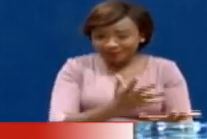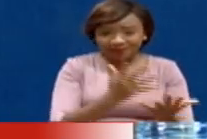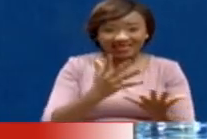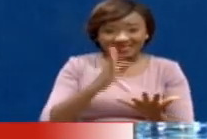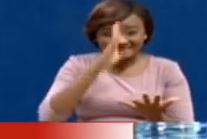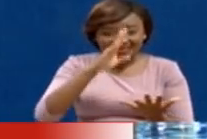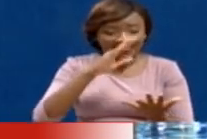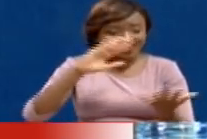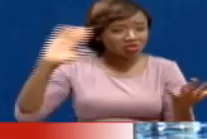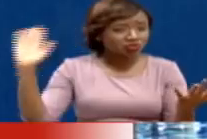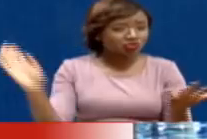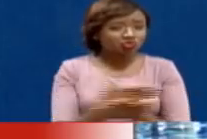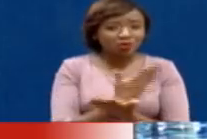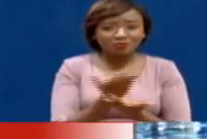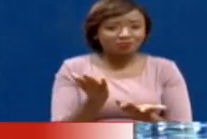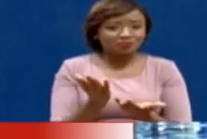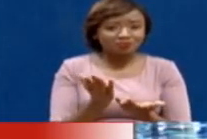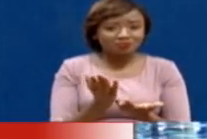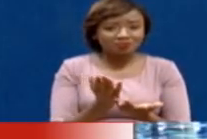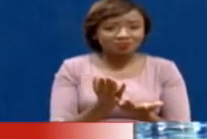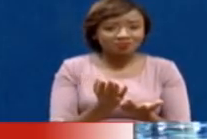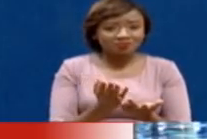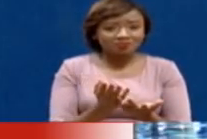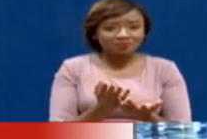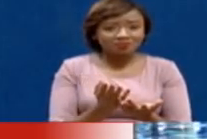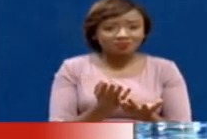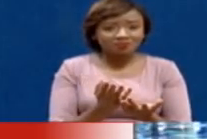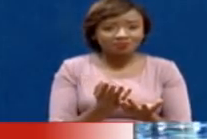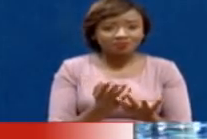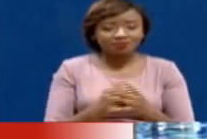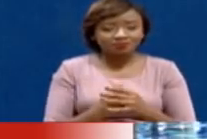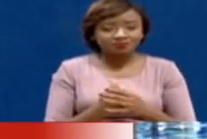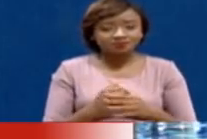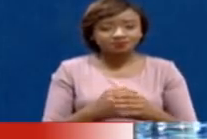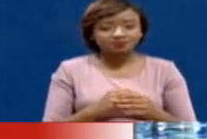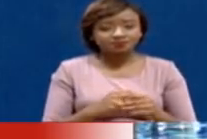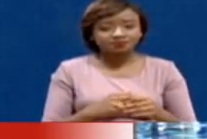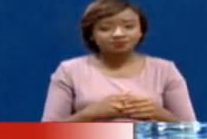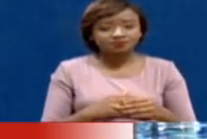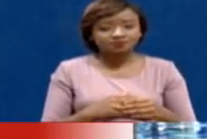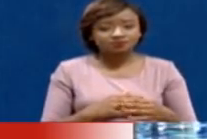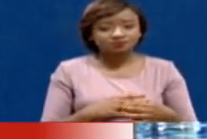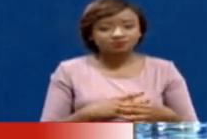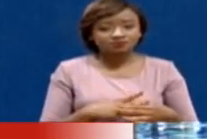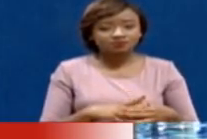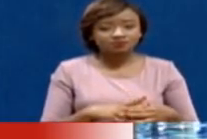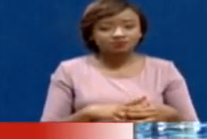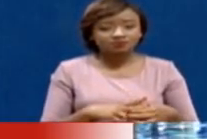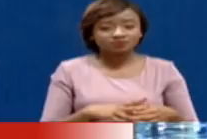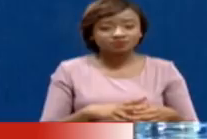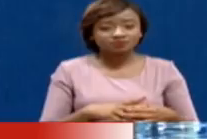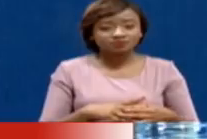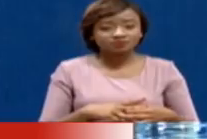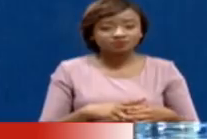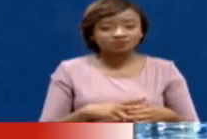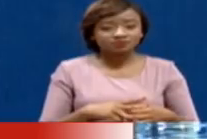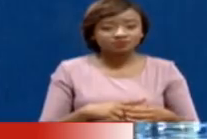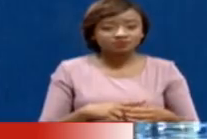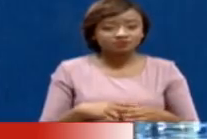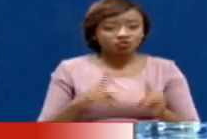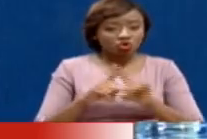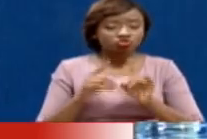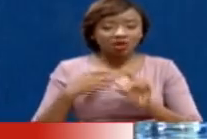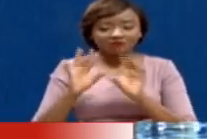of the personal protective equipment. Together with this is the global supply chain